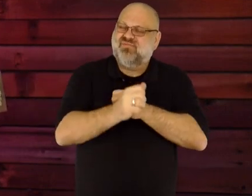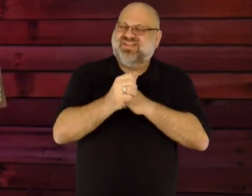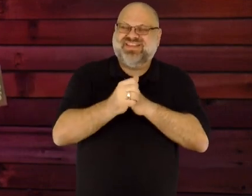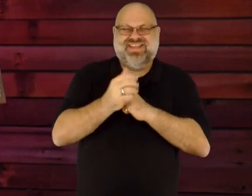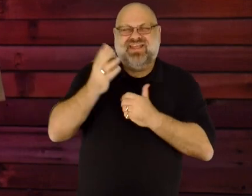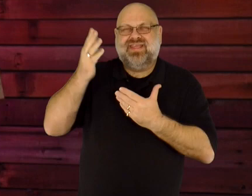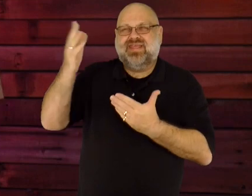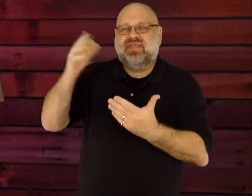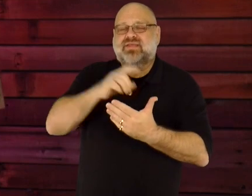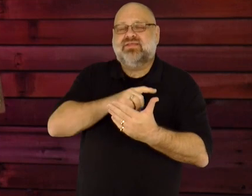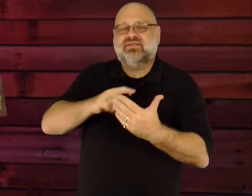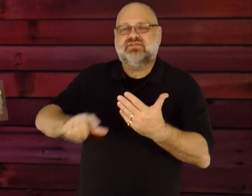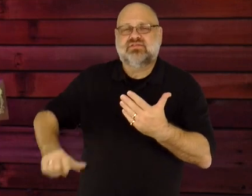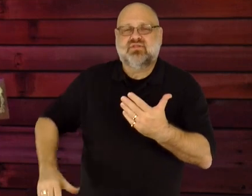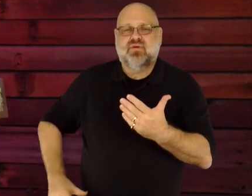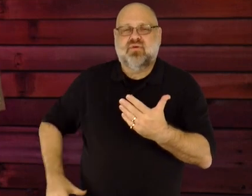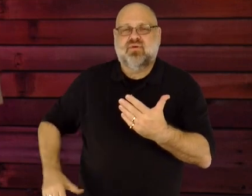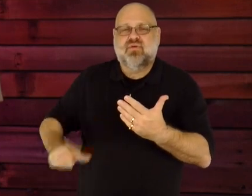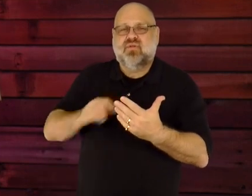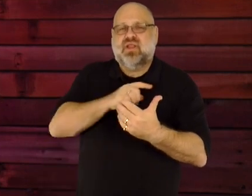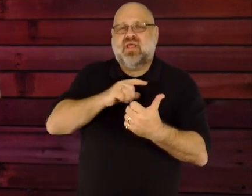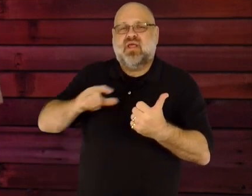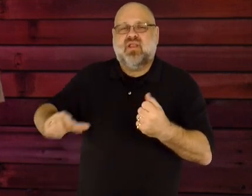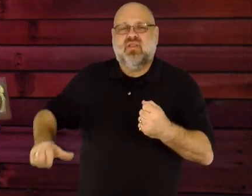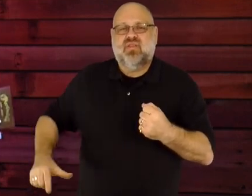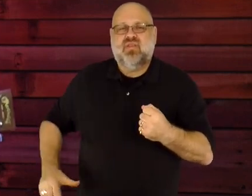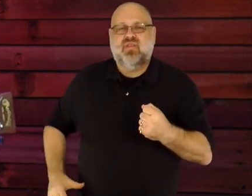storm, he is Lord,